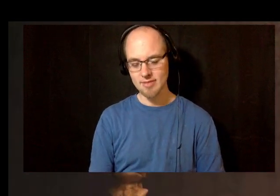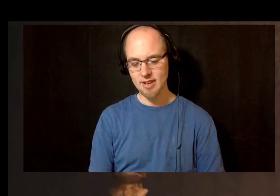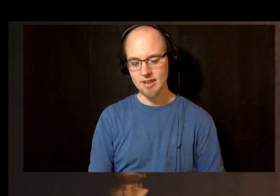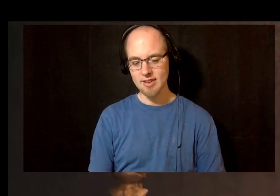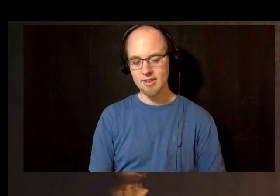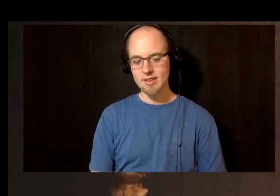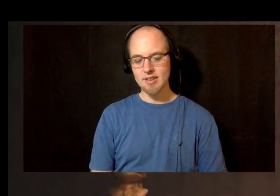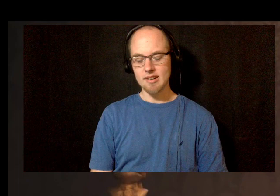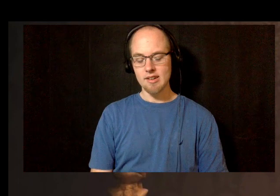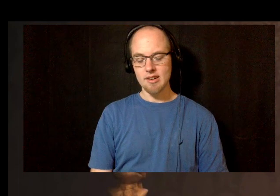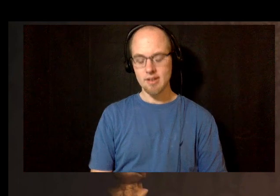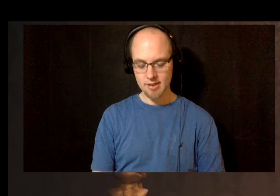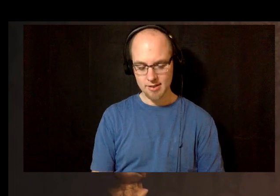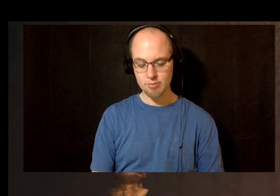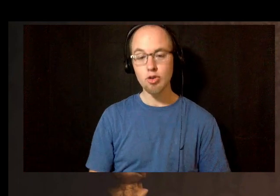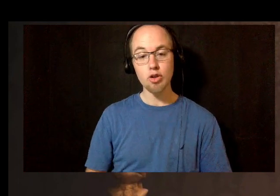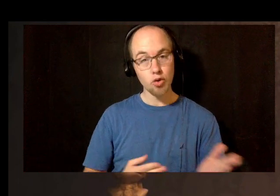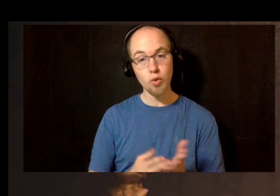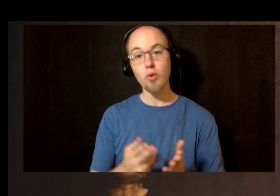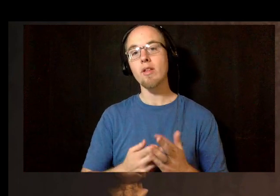The truth, eh?